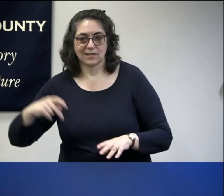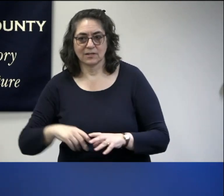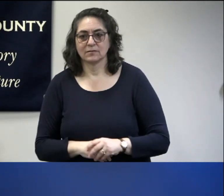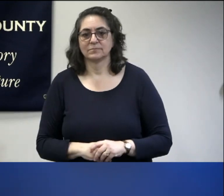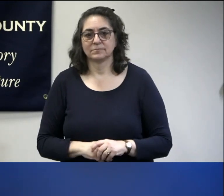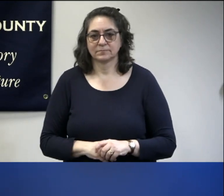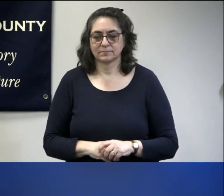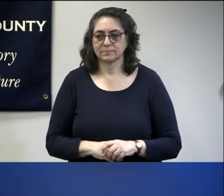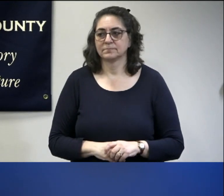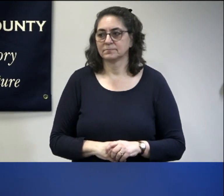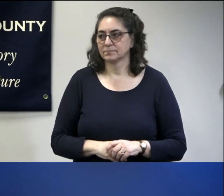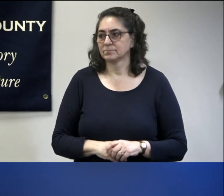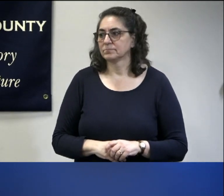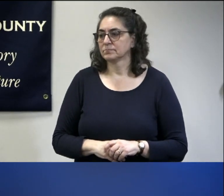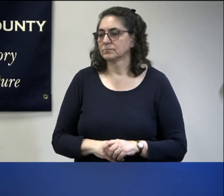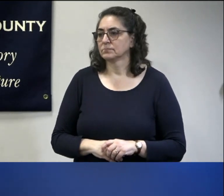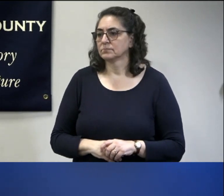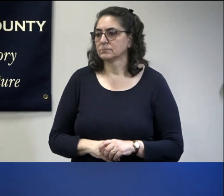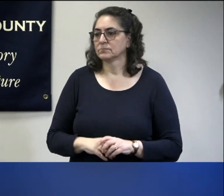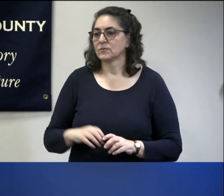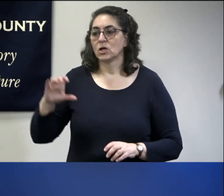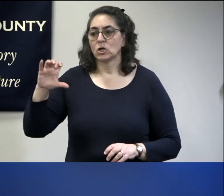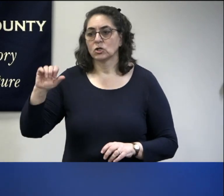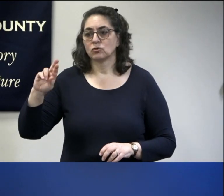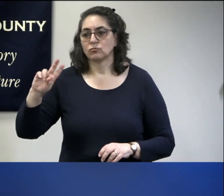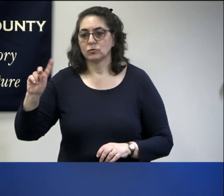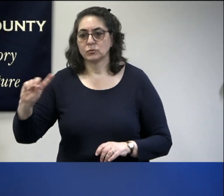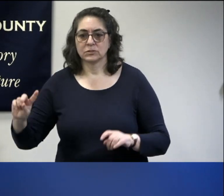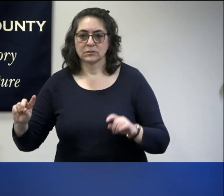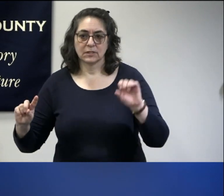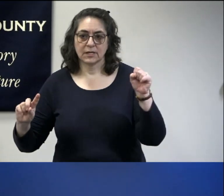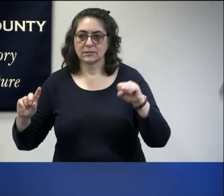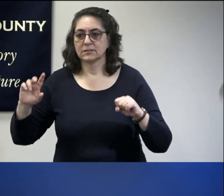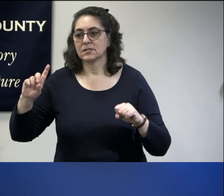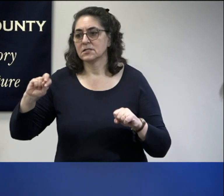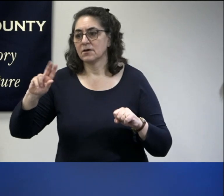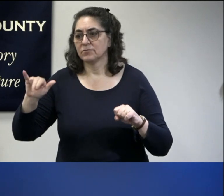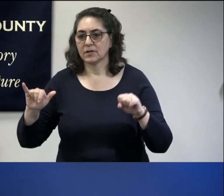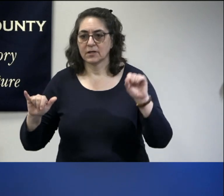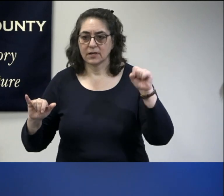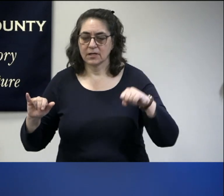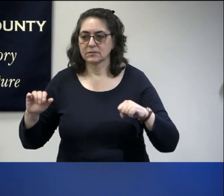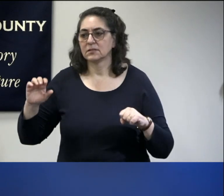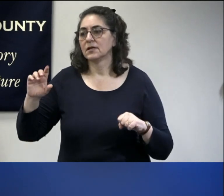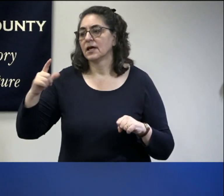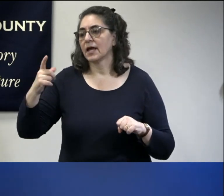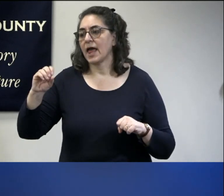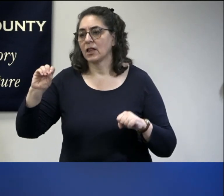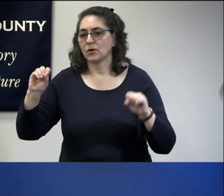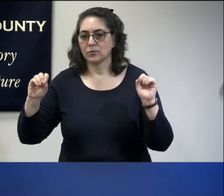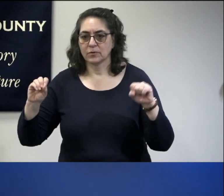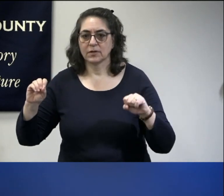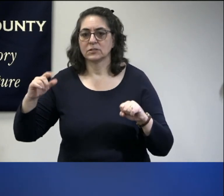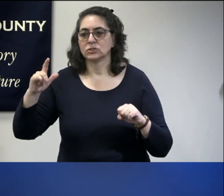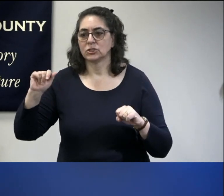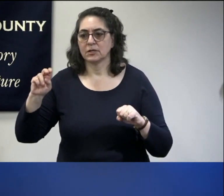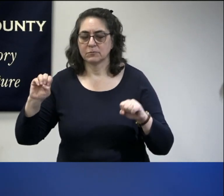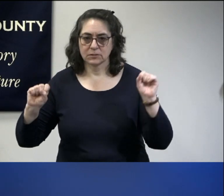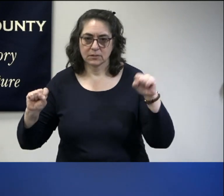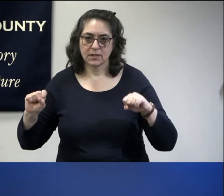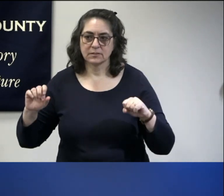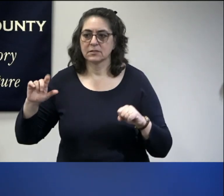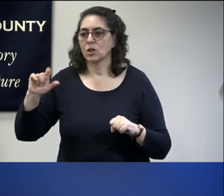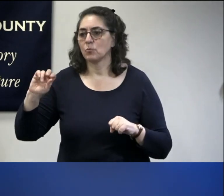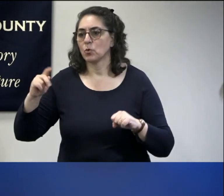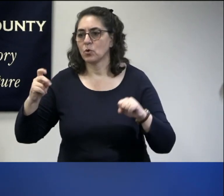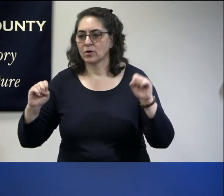Seconded by Duffy. County Commissioners Cruz? Yes. Duffy? Yes. Gallo? Yes. James? Yes. Lepore?